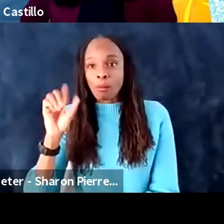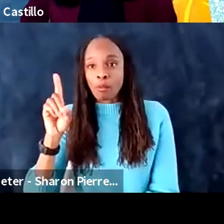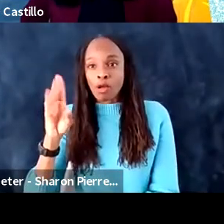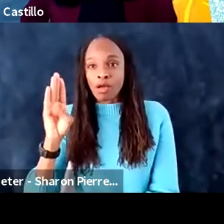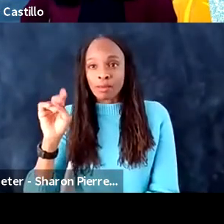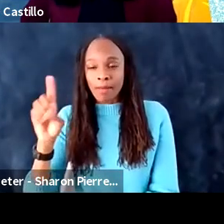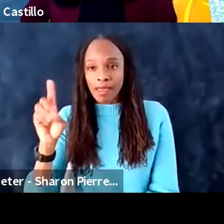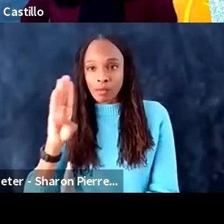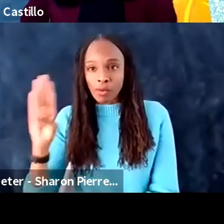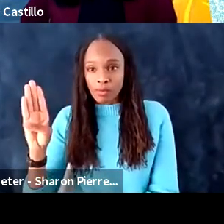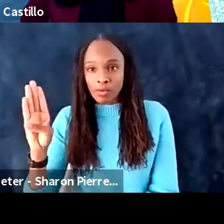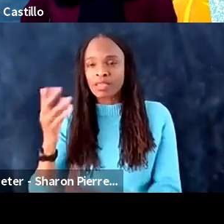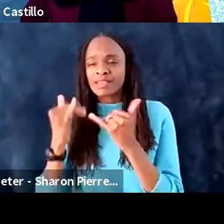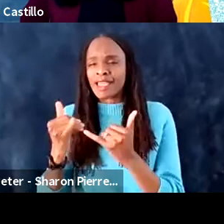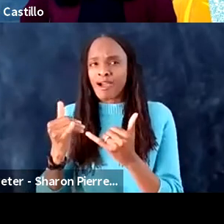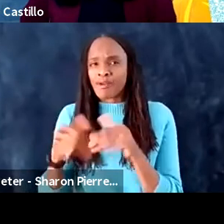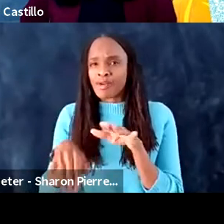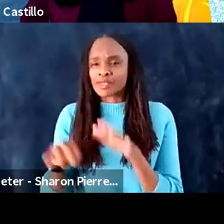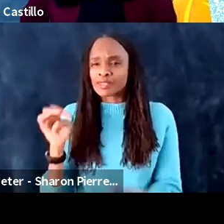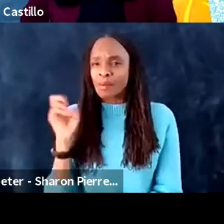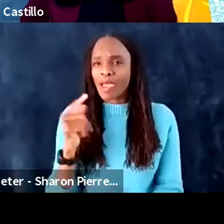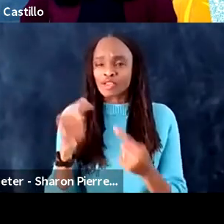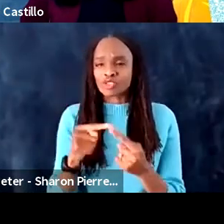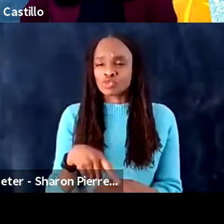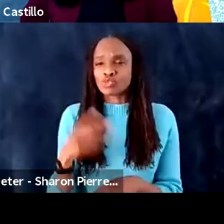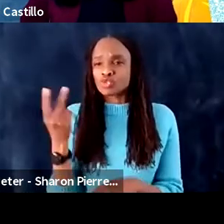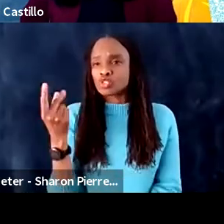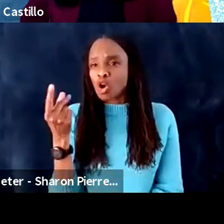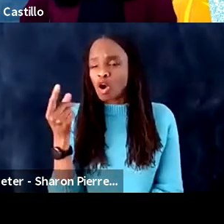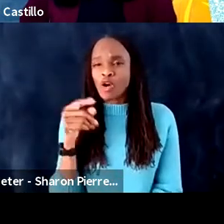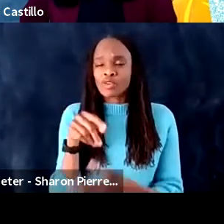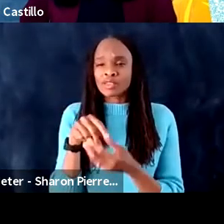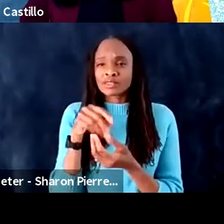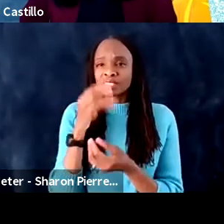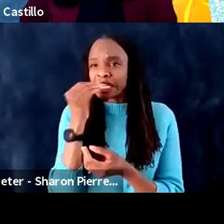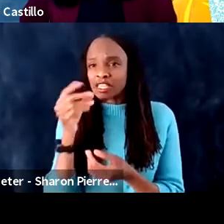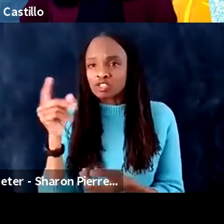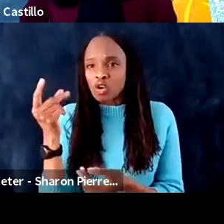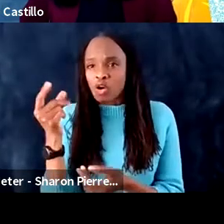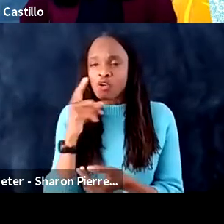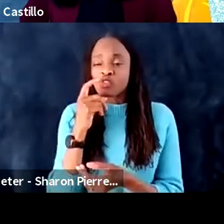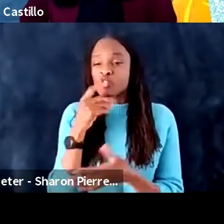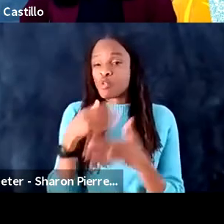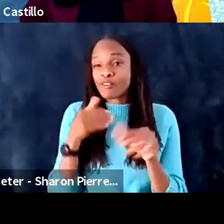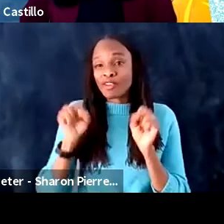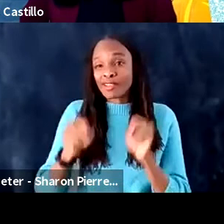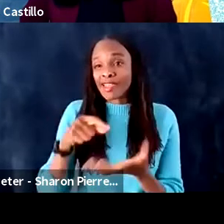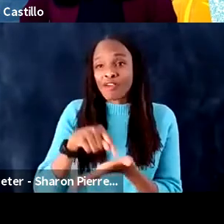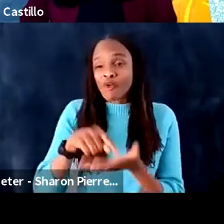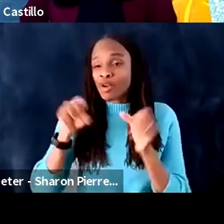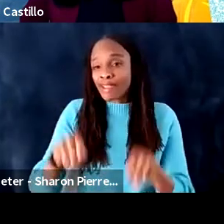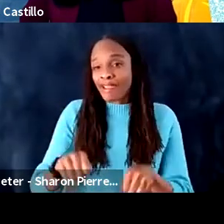basically back into the dog eat dog, whoever can afford it can do it, as opposed